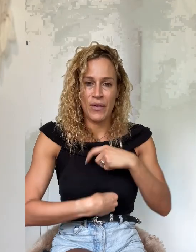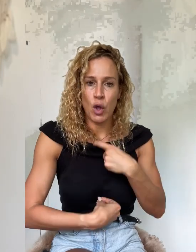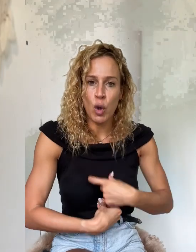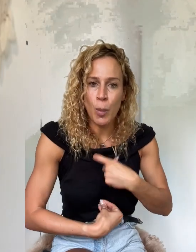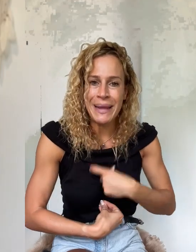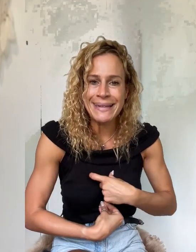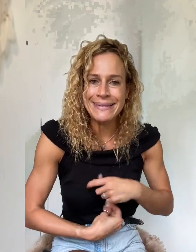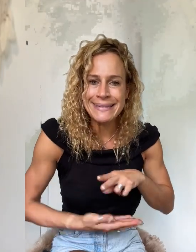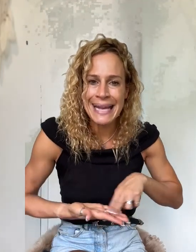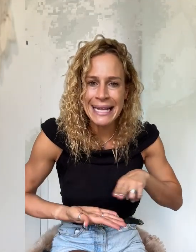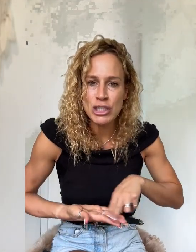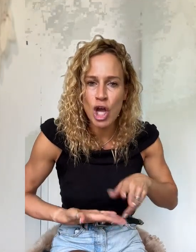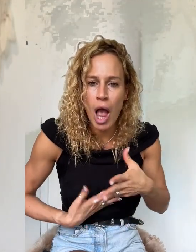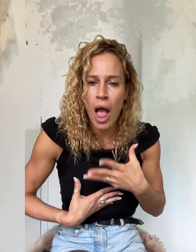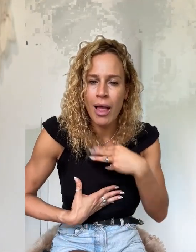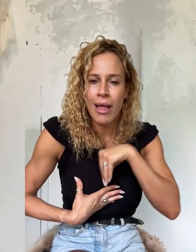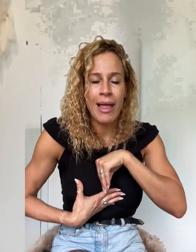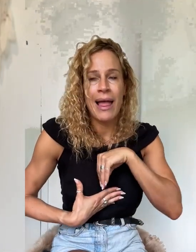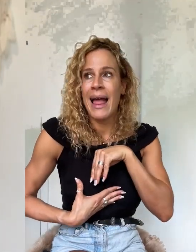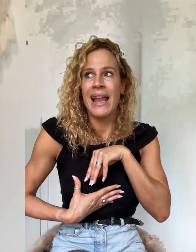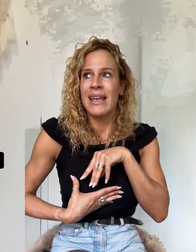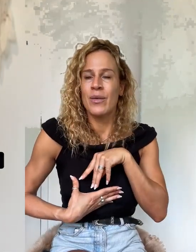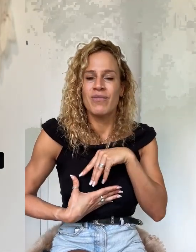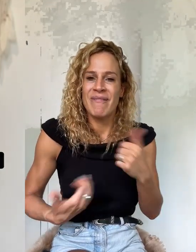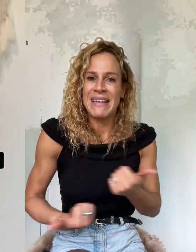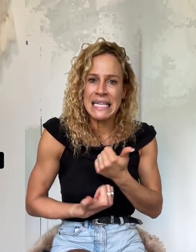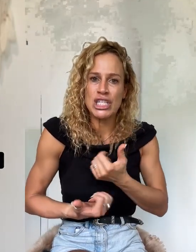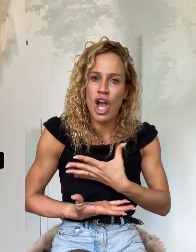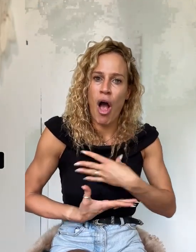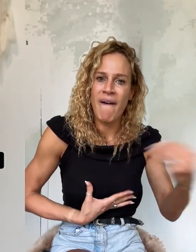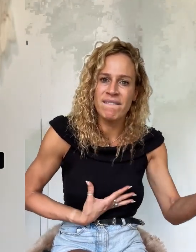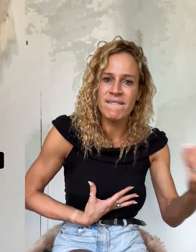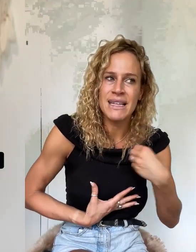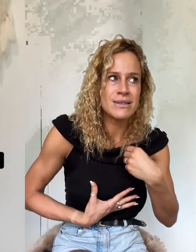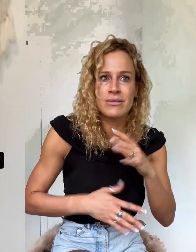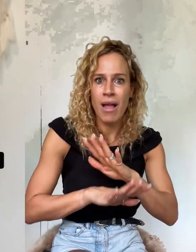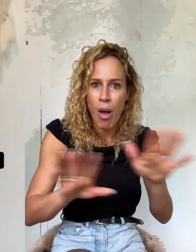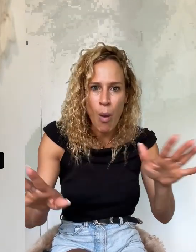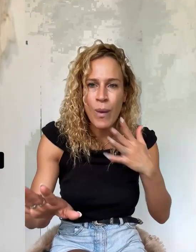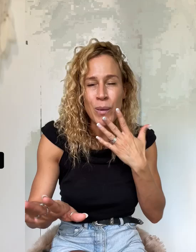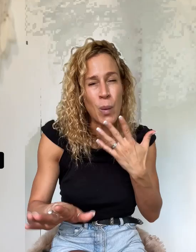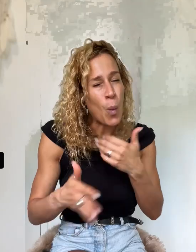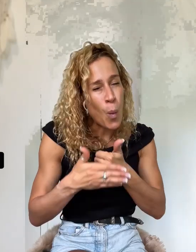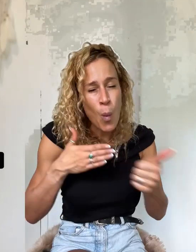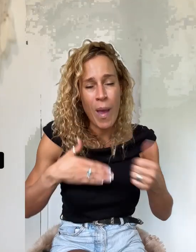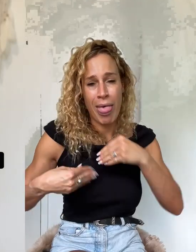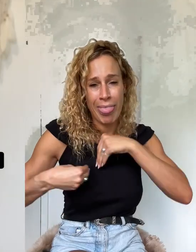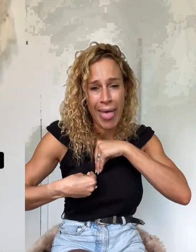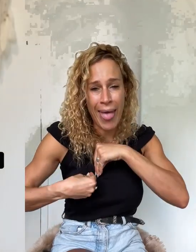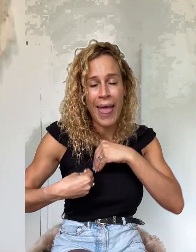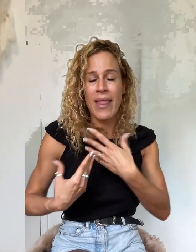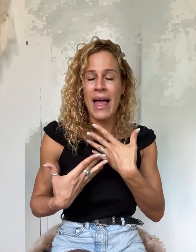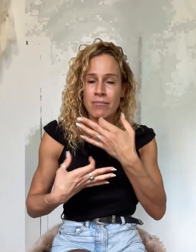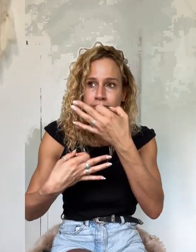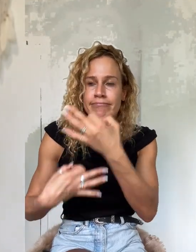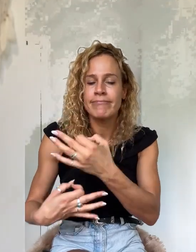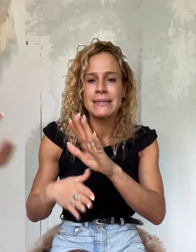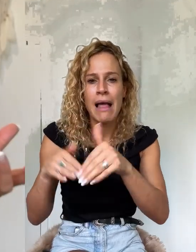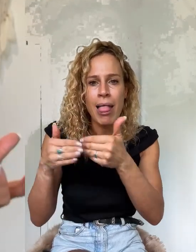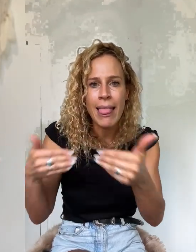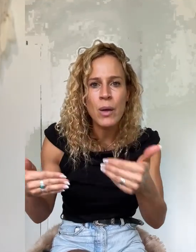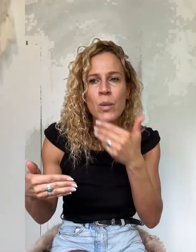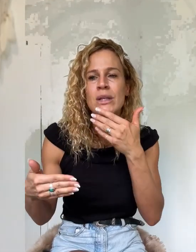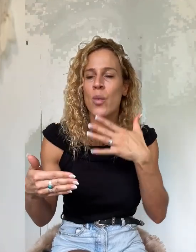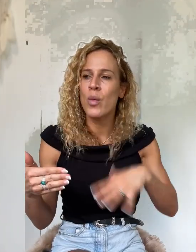think that kind of thing doesn't leave you. So if you're not someone that's motivated by getting rich or we all